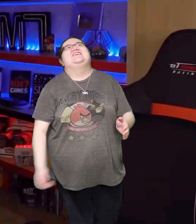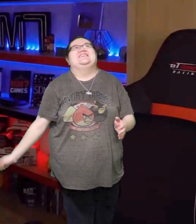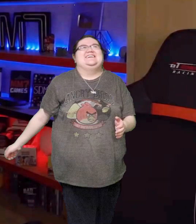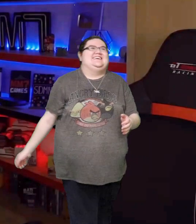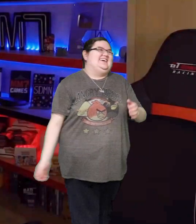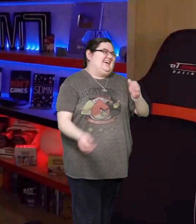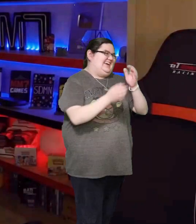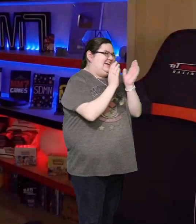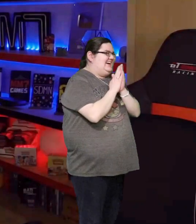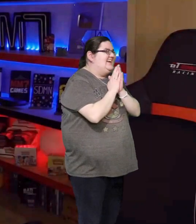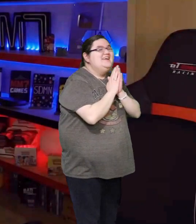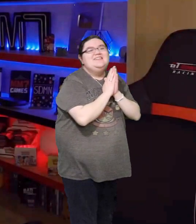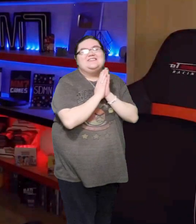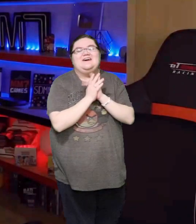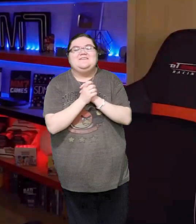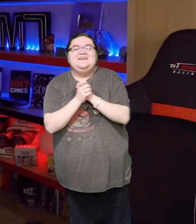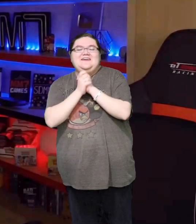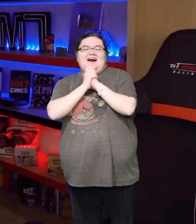It was so good.